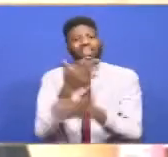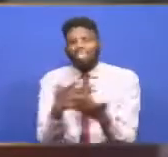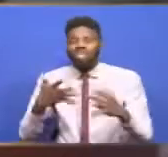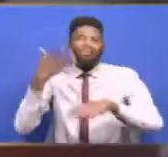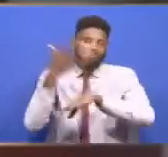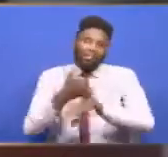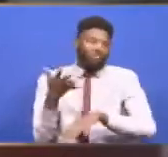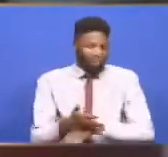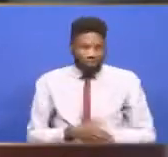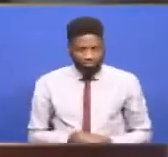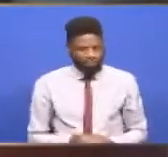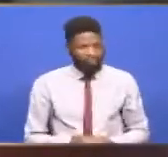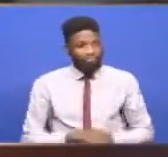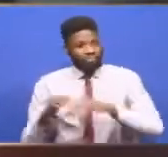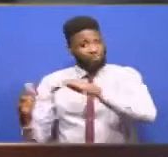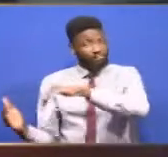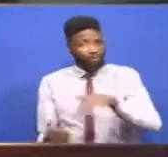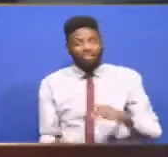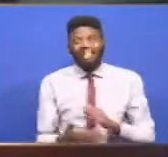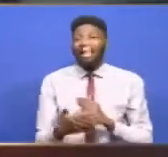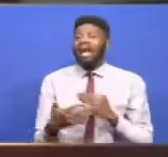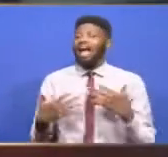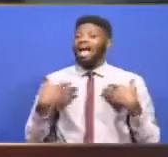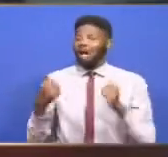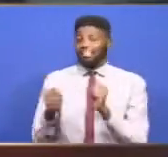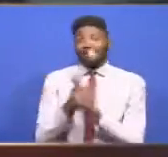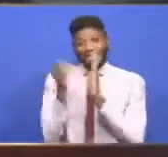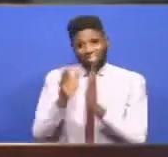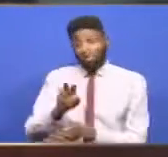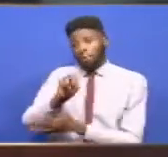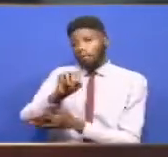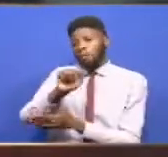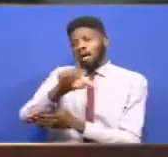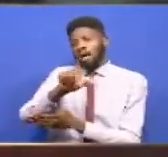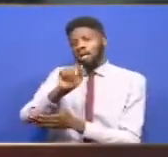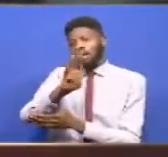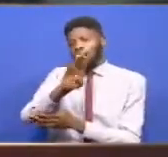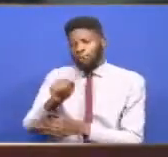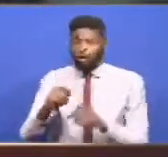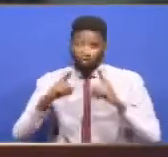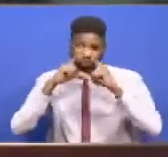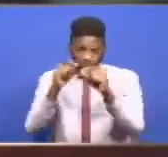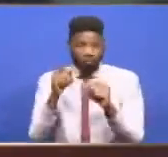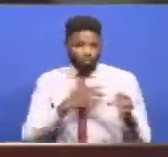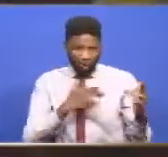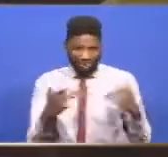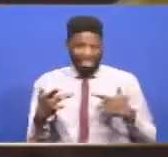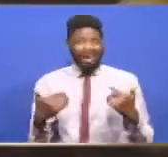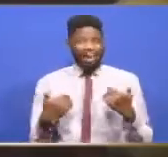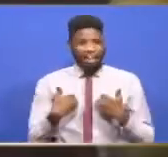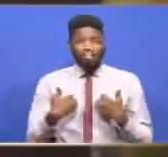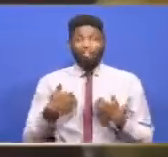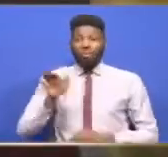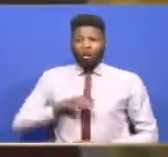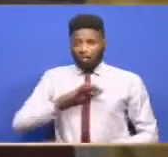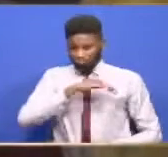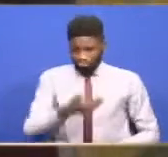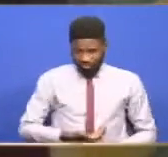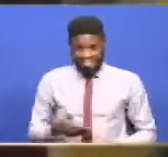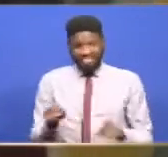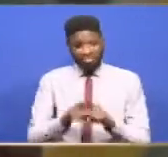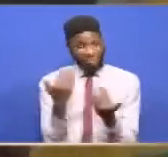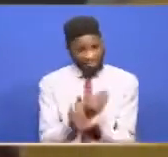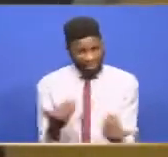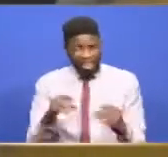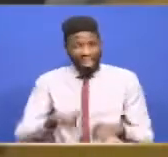anything fabricated. Elsewhere, health experts in Malaba have raised concern over failure by expectant mothers and children living along the